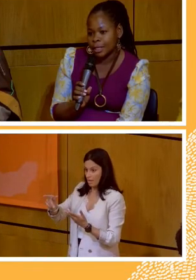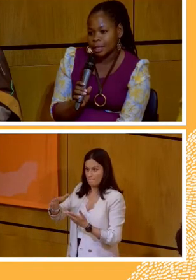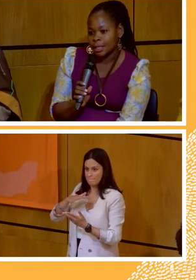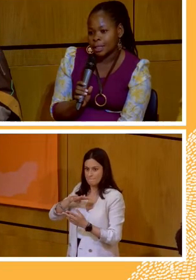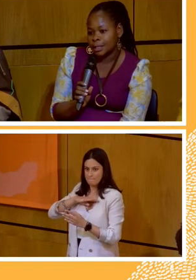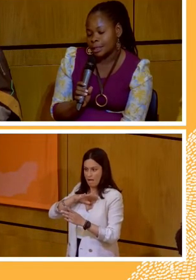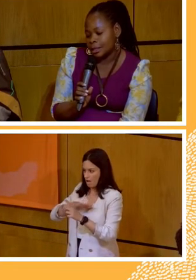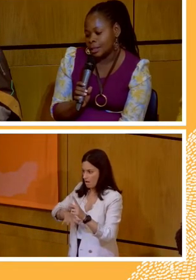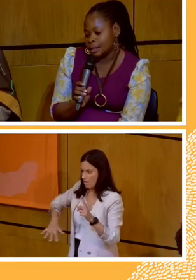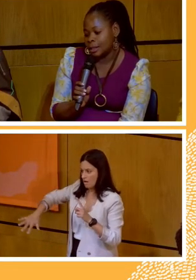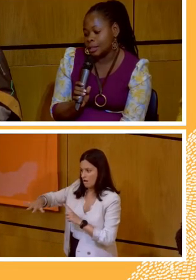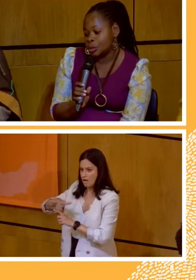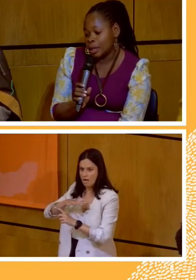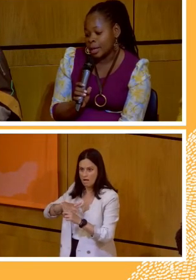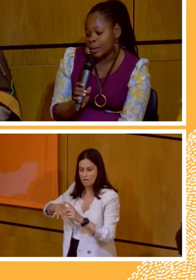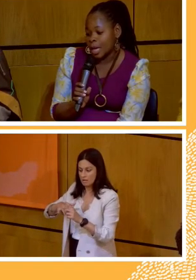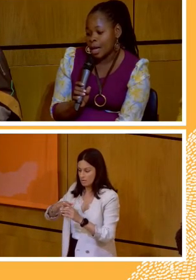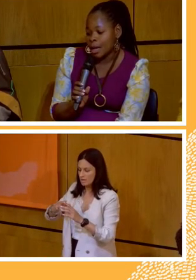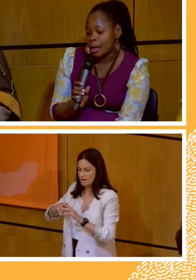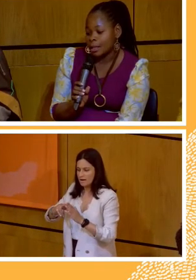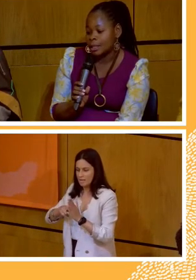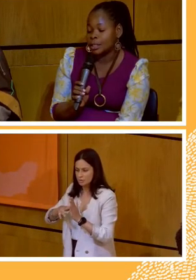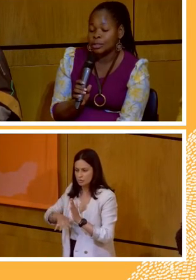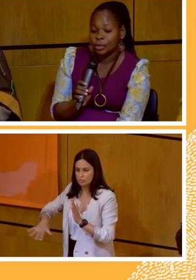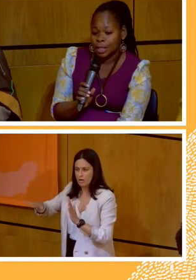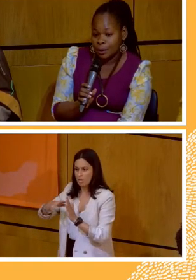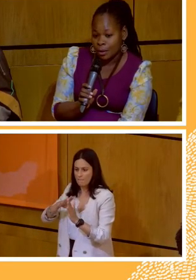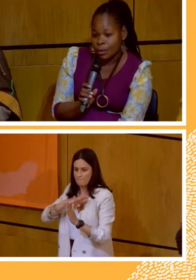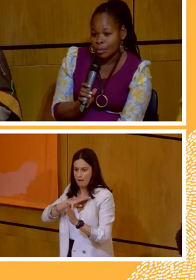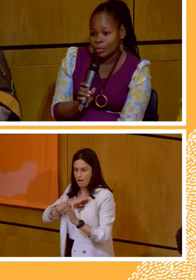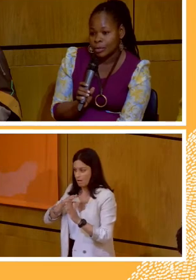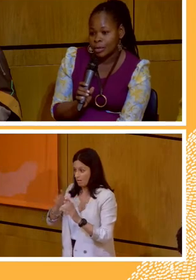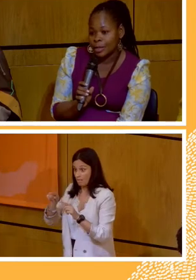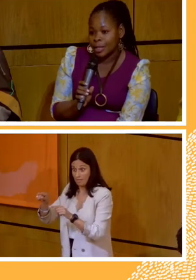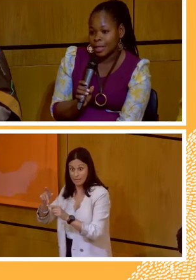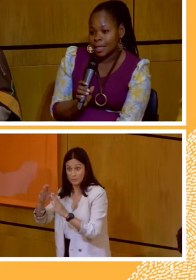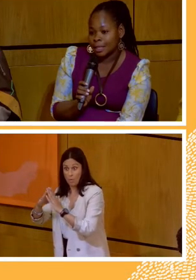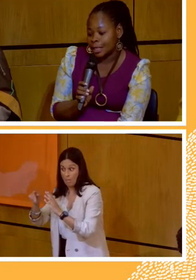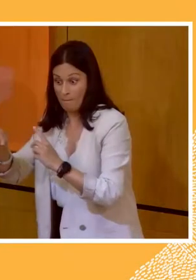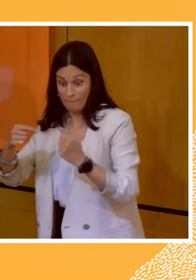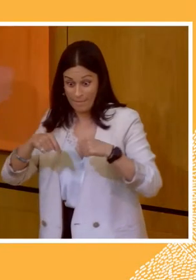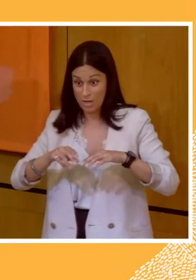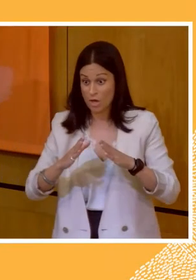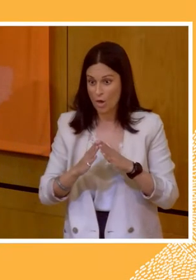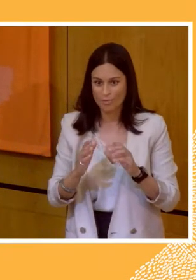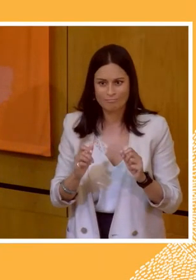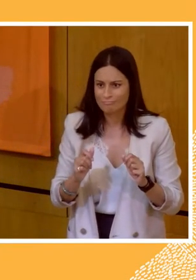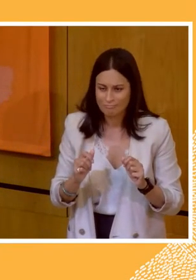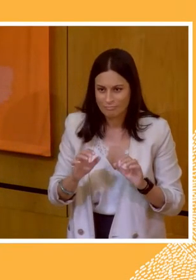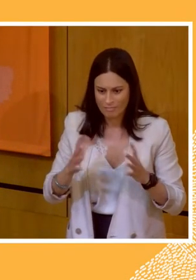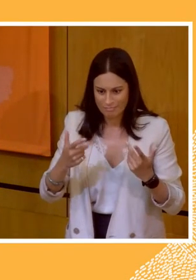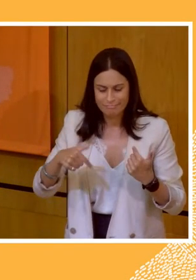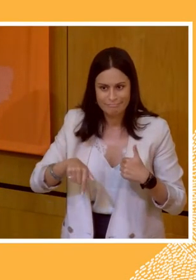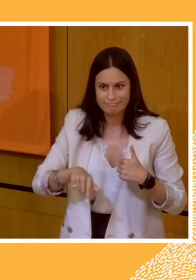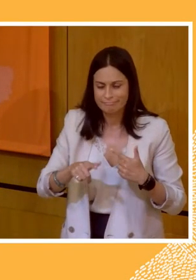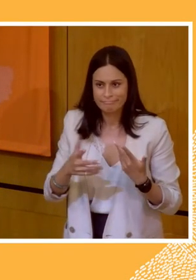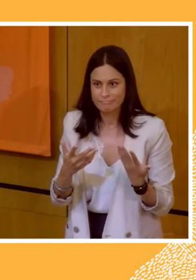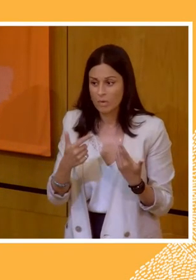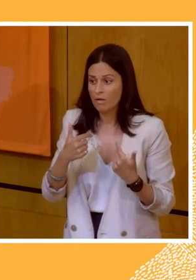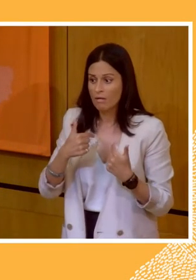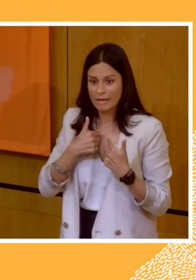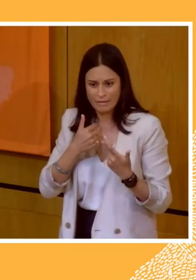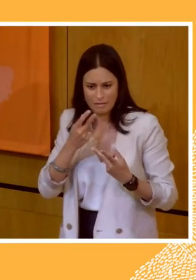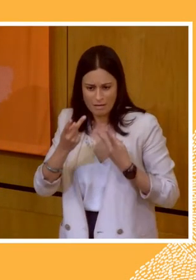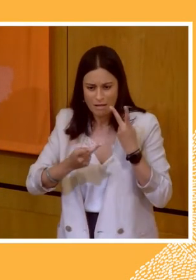lived. That this where we are, it is not our home. Then they are also saying that we had